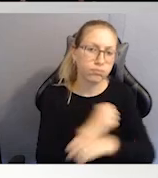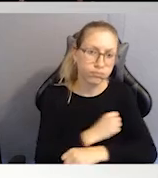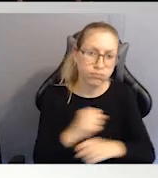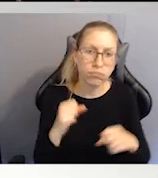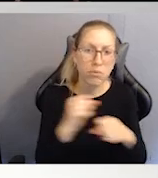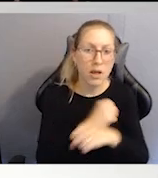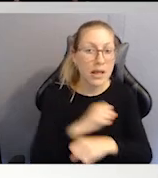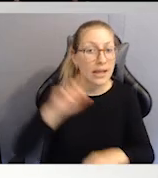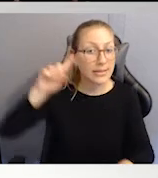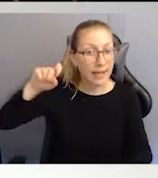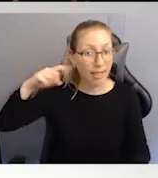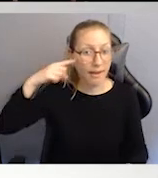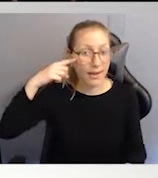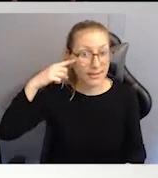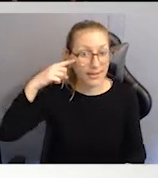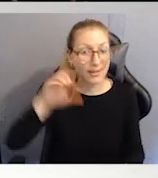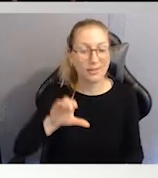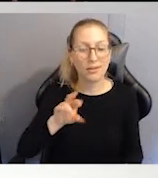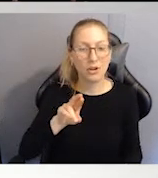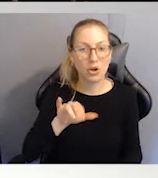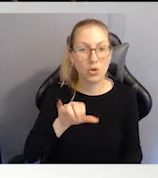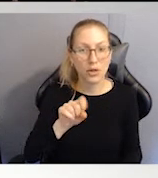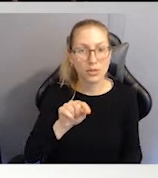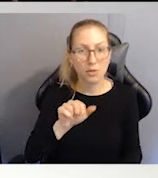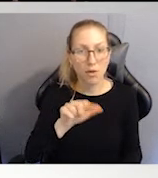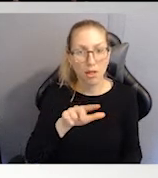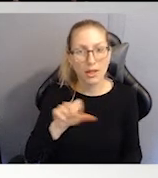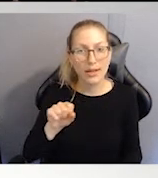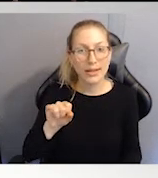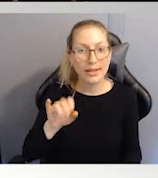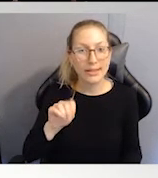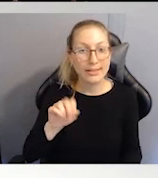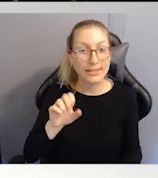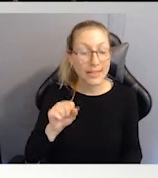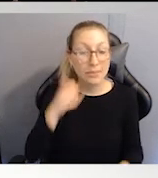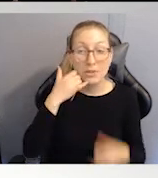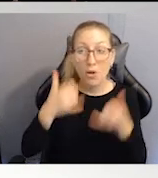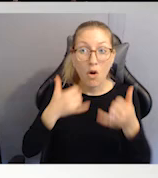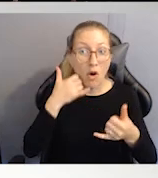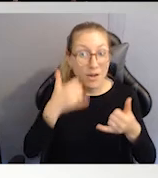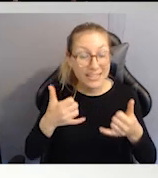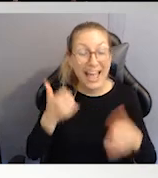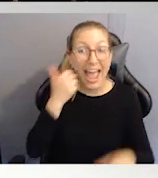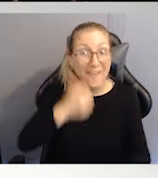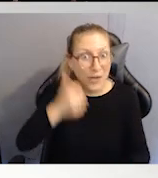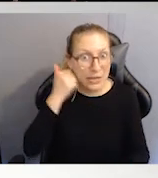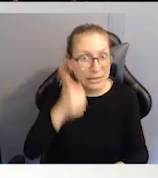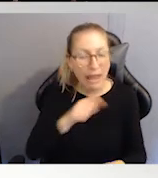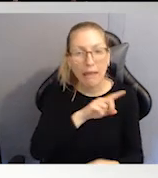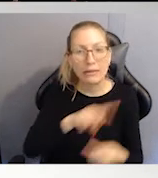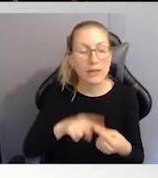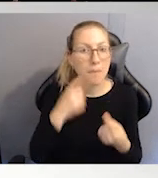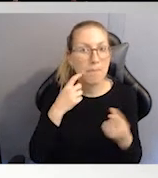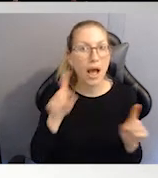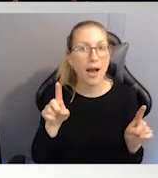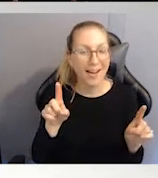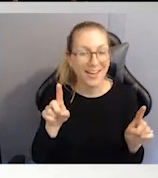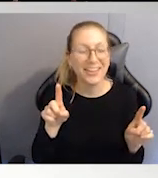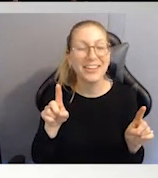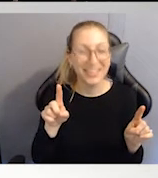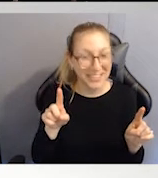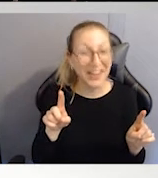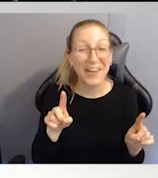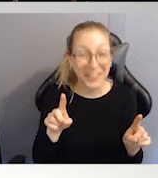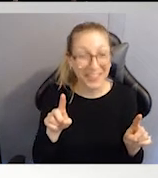Crystal Sims is our person who will call those legislators every day until she gets what she wants. Okay? Michael Lincoln, another one. That